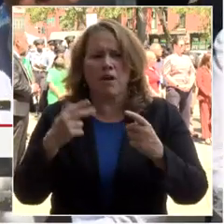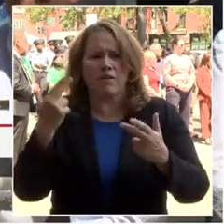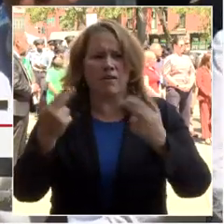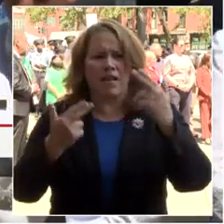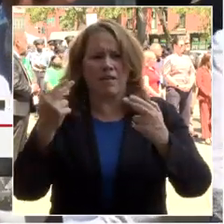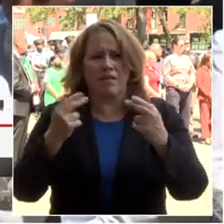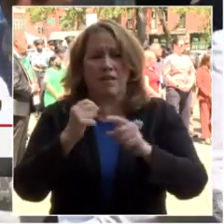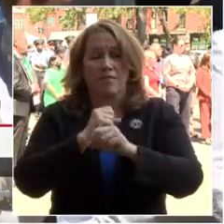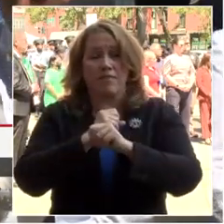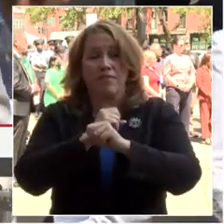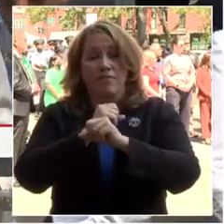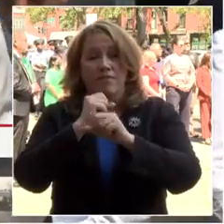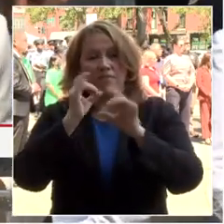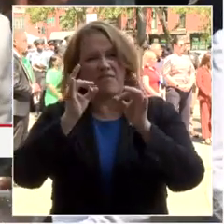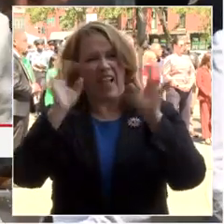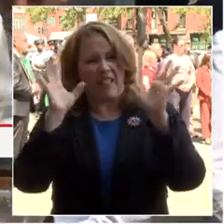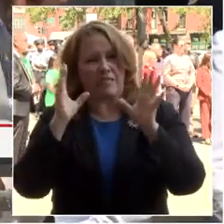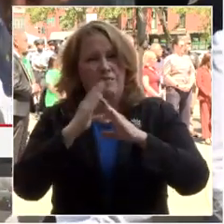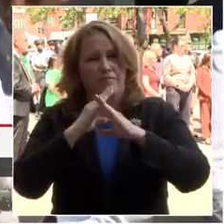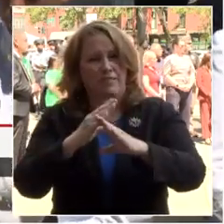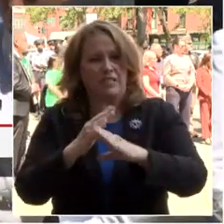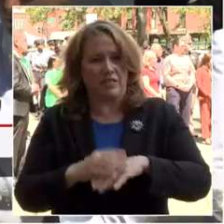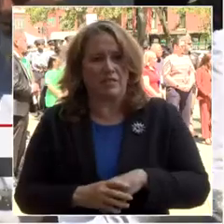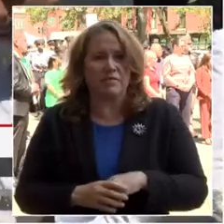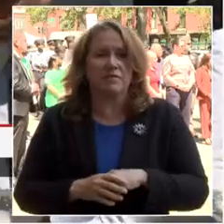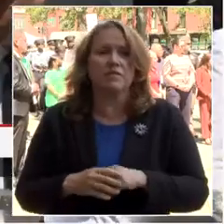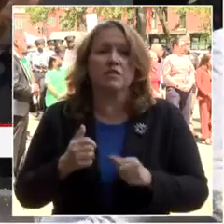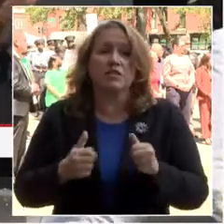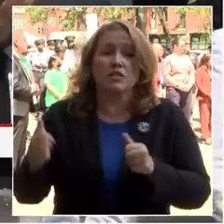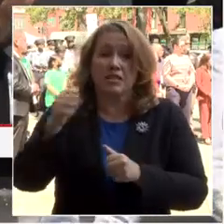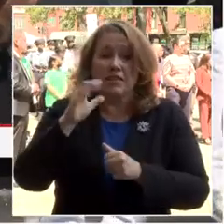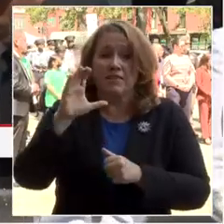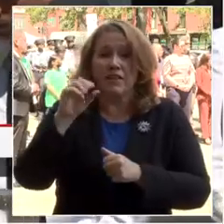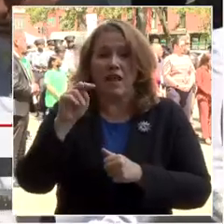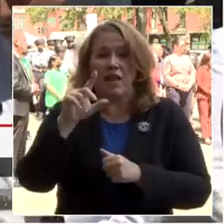then we're going to hear from our fire marshal. Director Harley Harper.